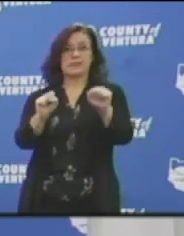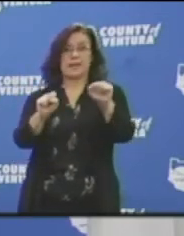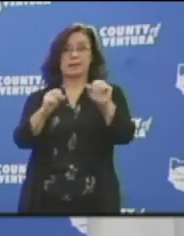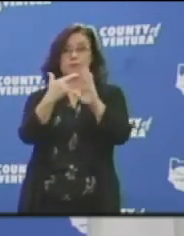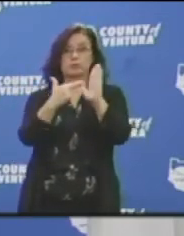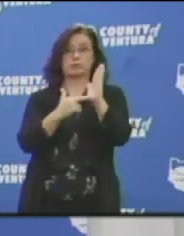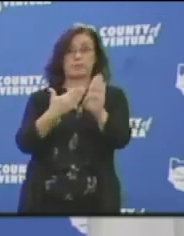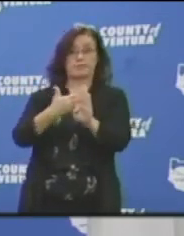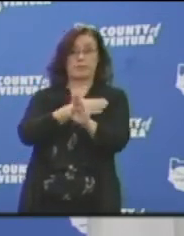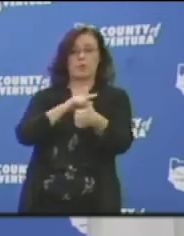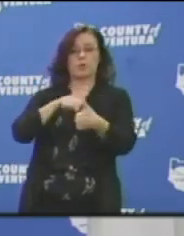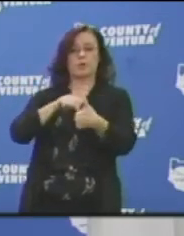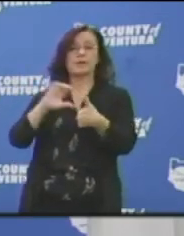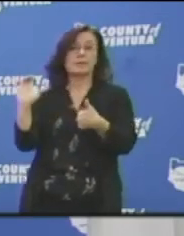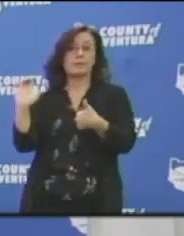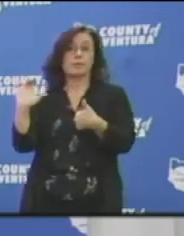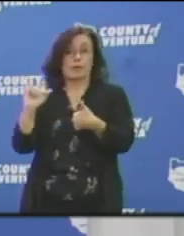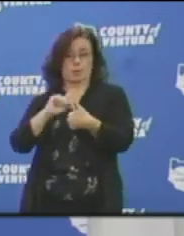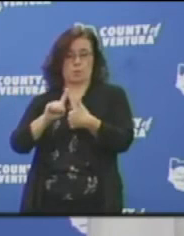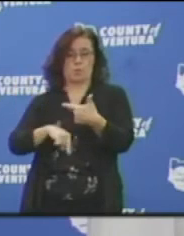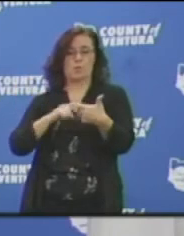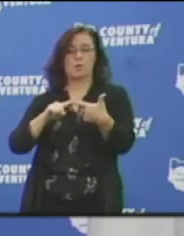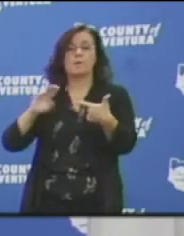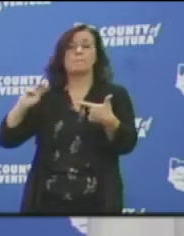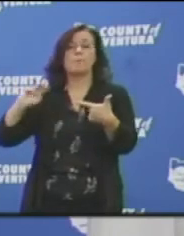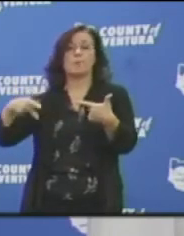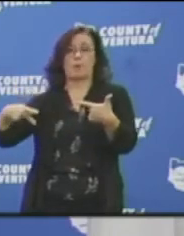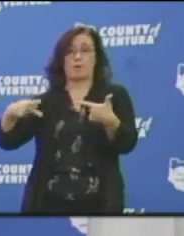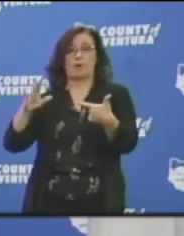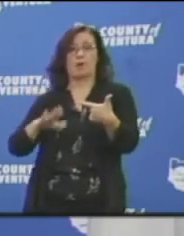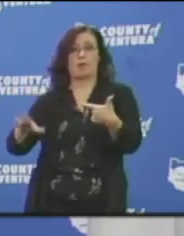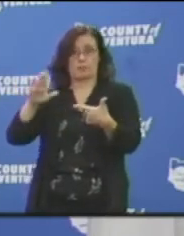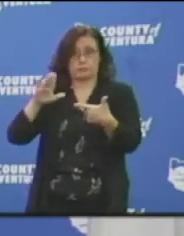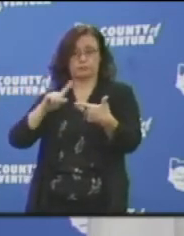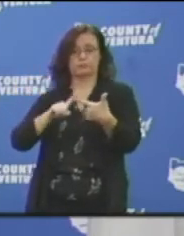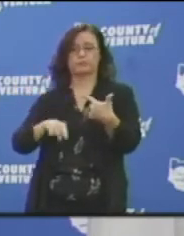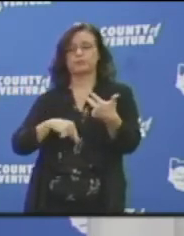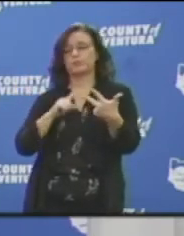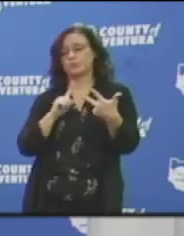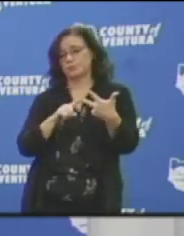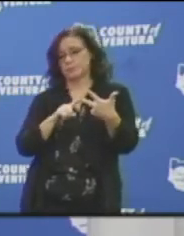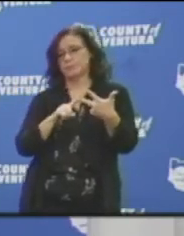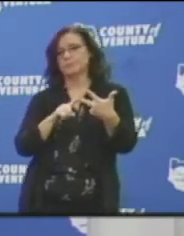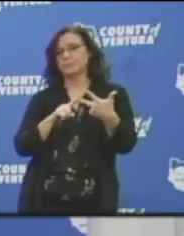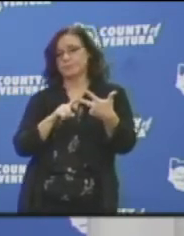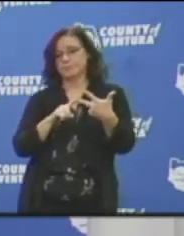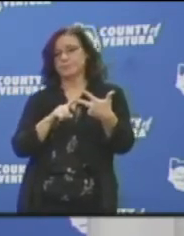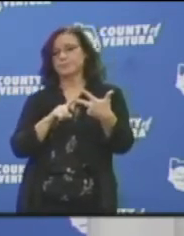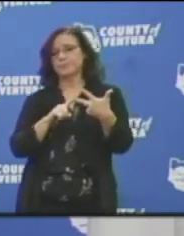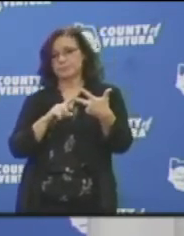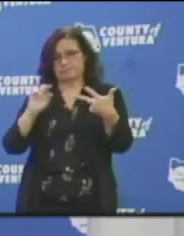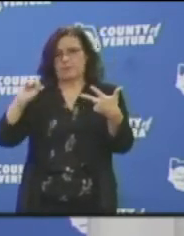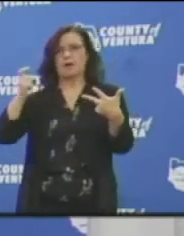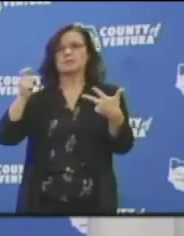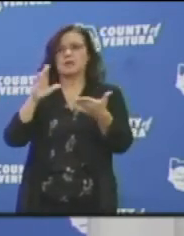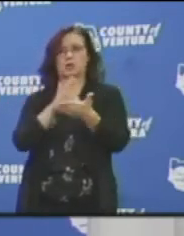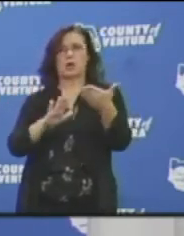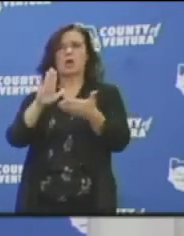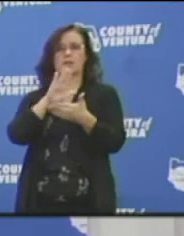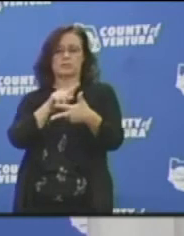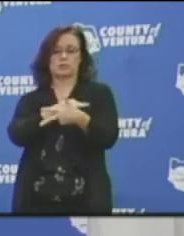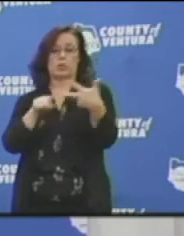Camarillo site, the Moore Park College site, as well as the Oxnard